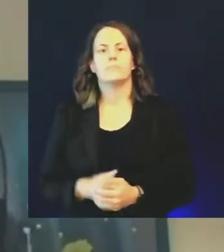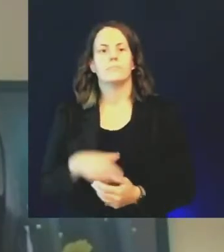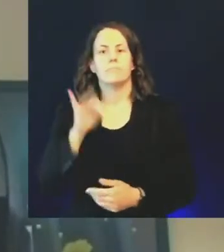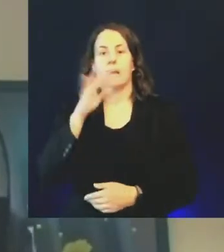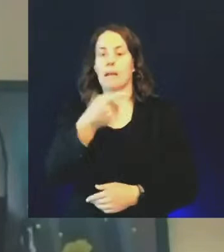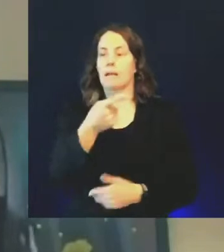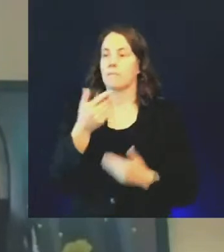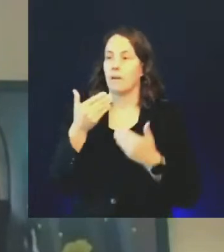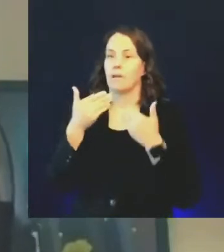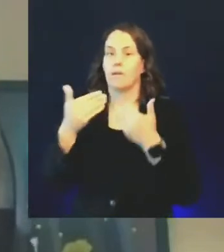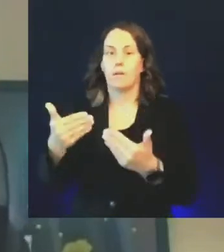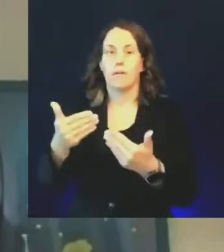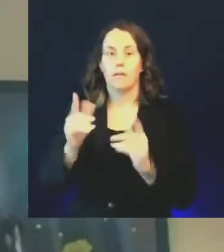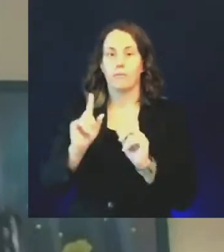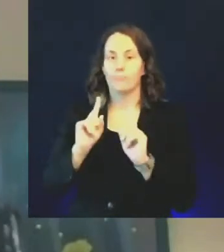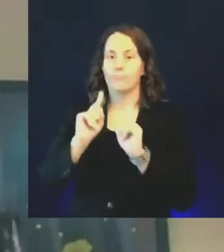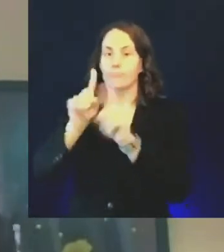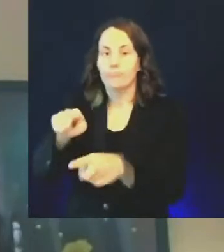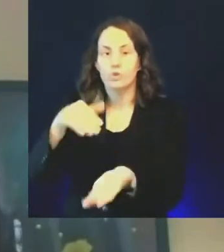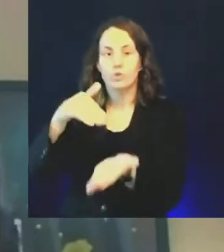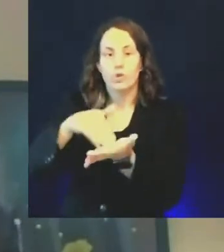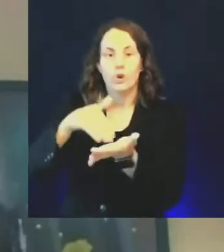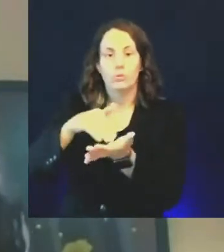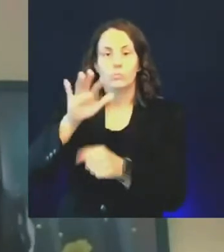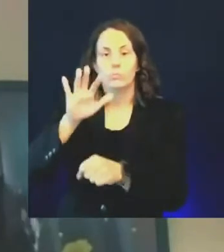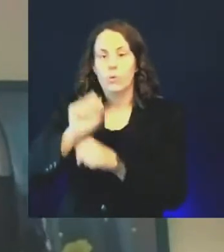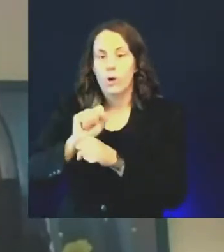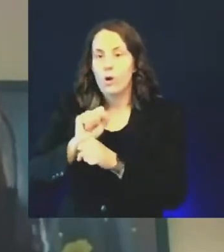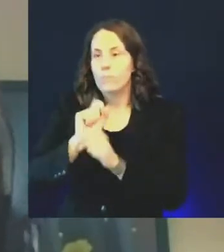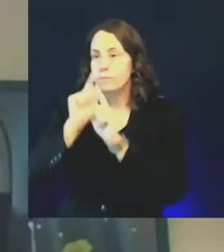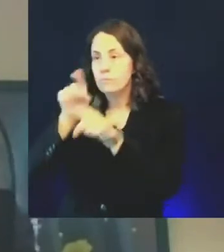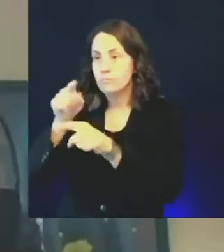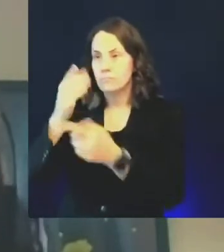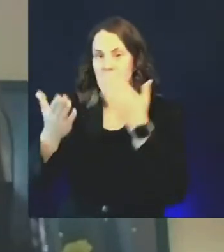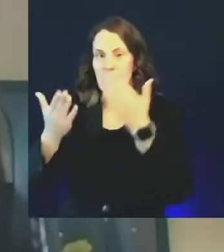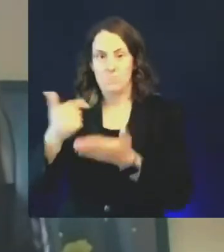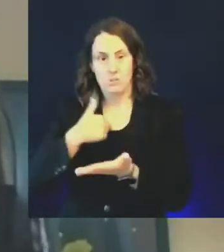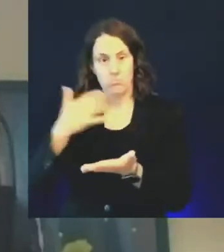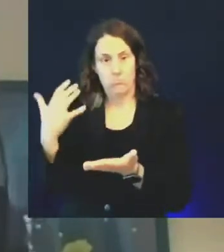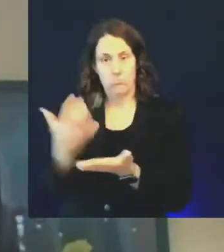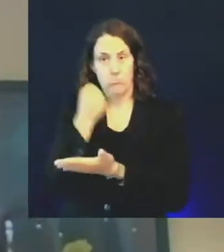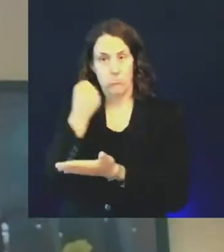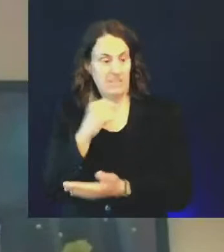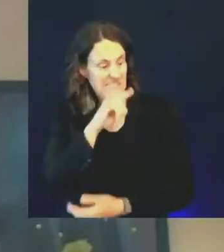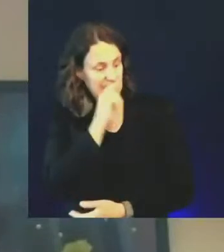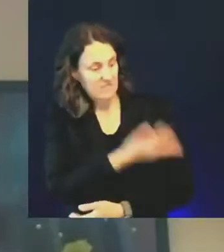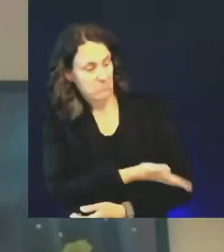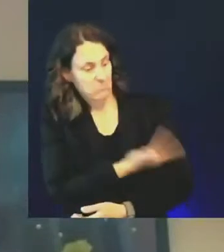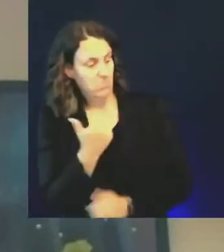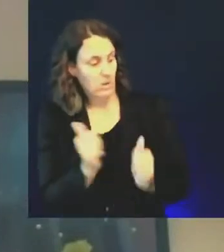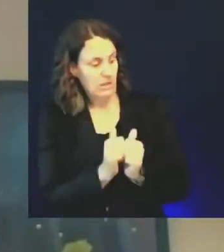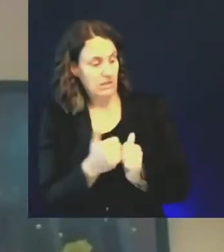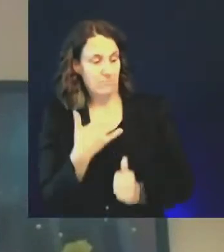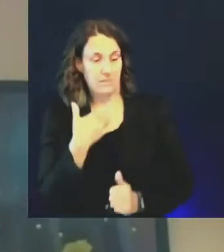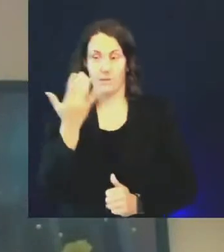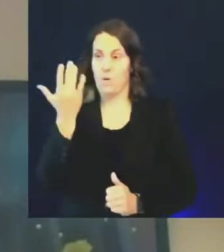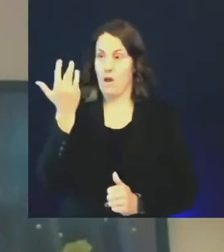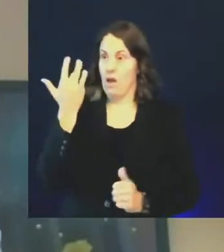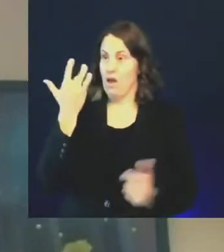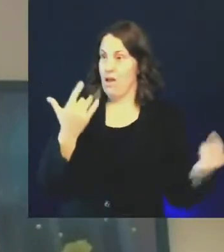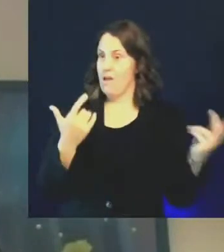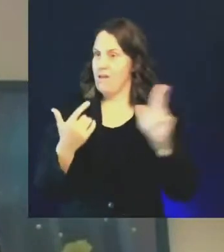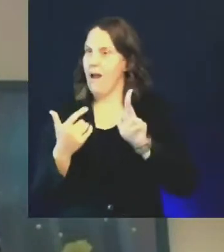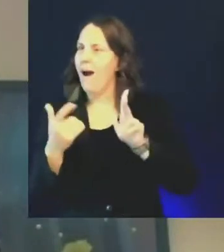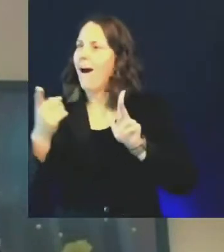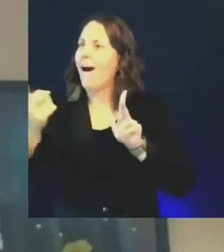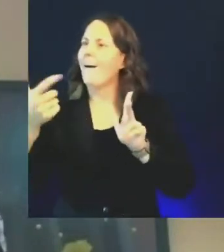for your child's back to school exam and offering vaccine not only to the child, but the parents who are there, if you're in for a regular